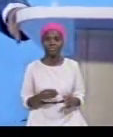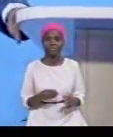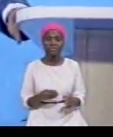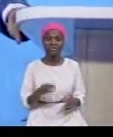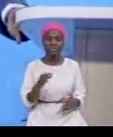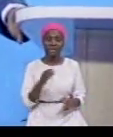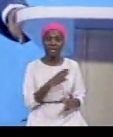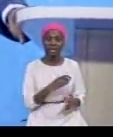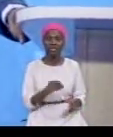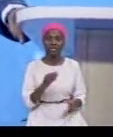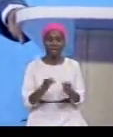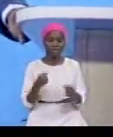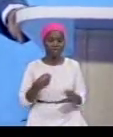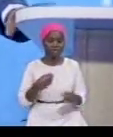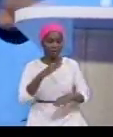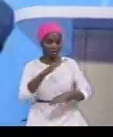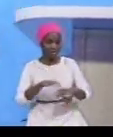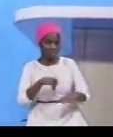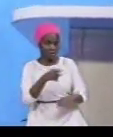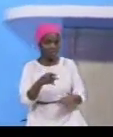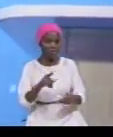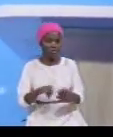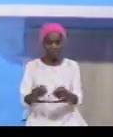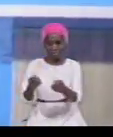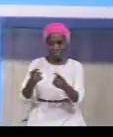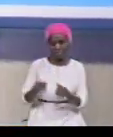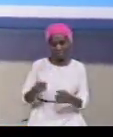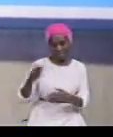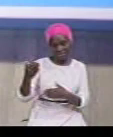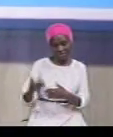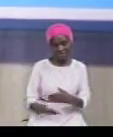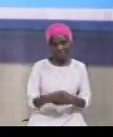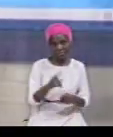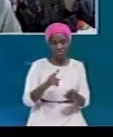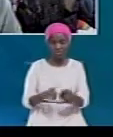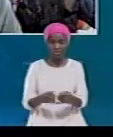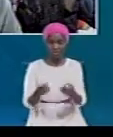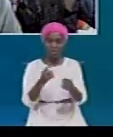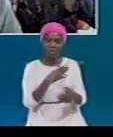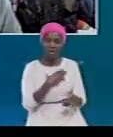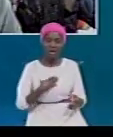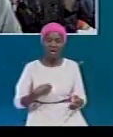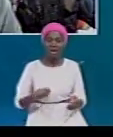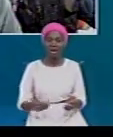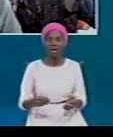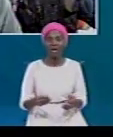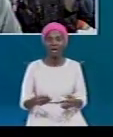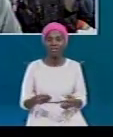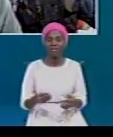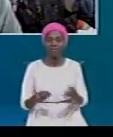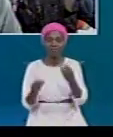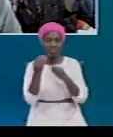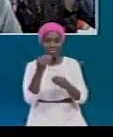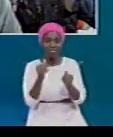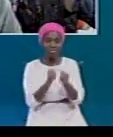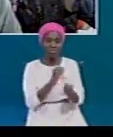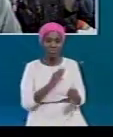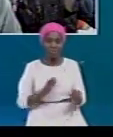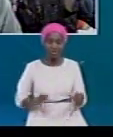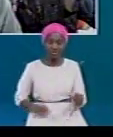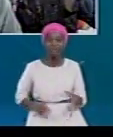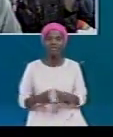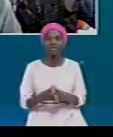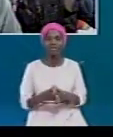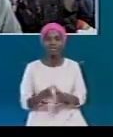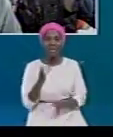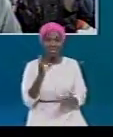for luncheon with Christ, and we want you also have the follow-up. If you don't pull back, if you say, yes, I